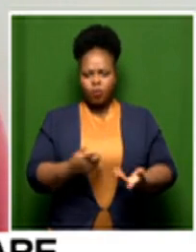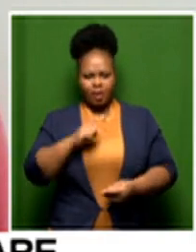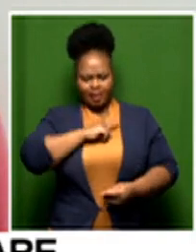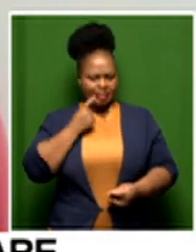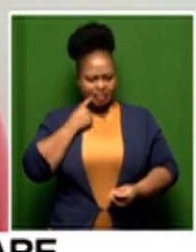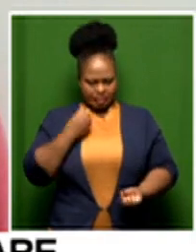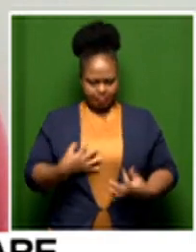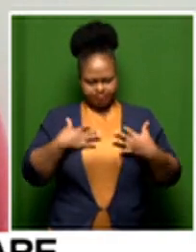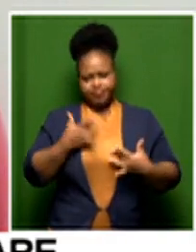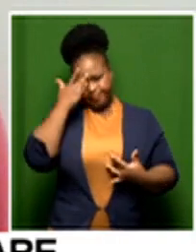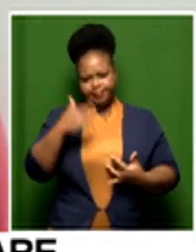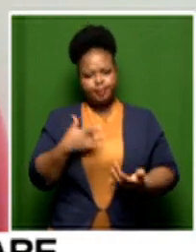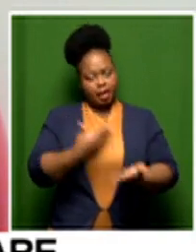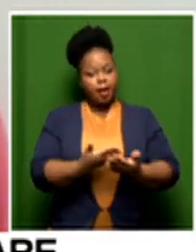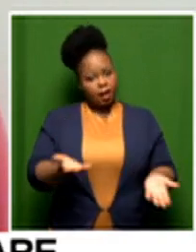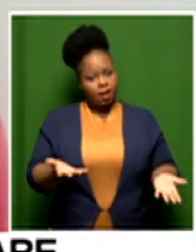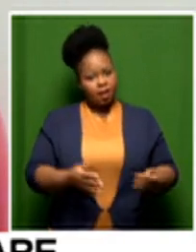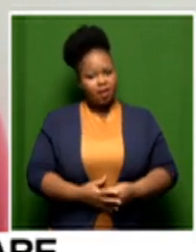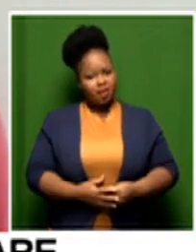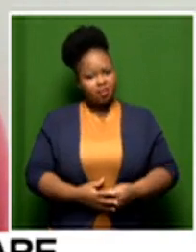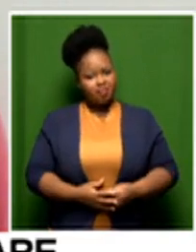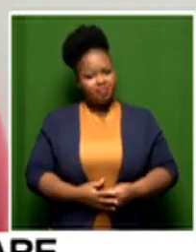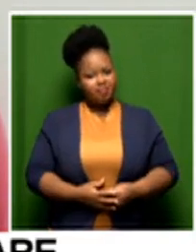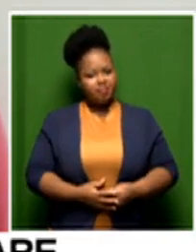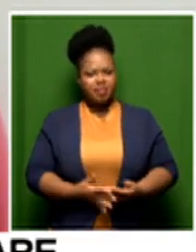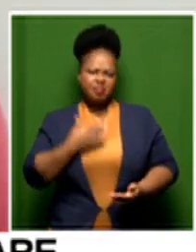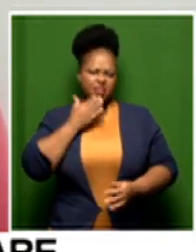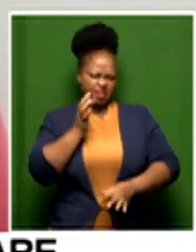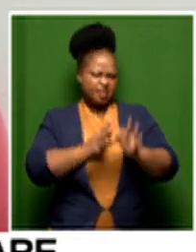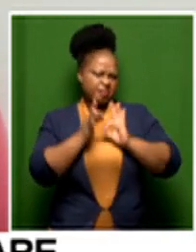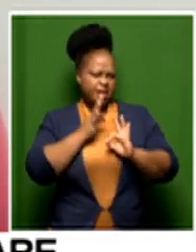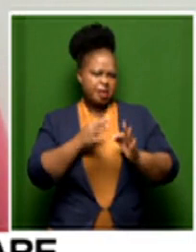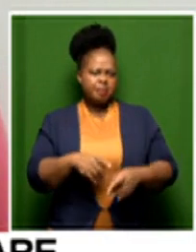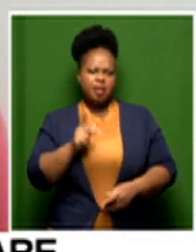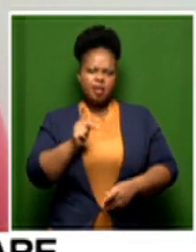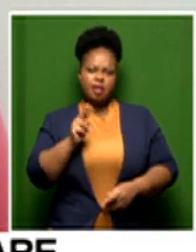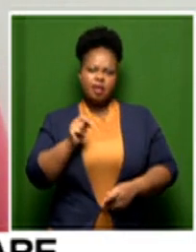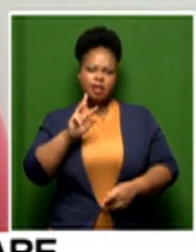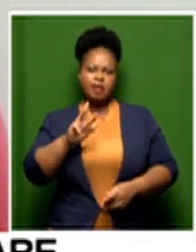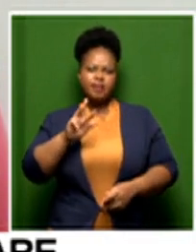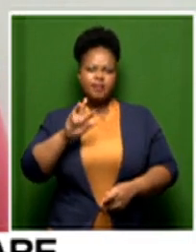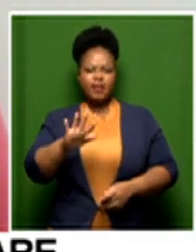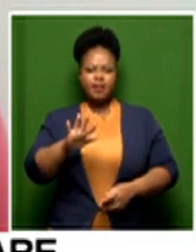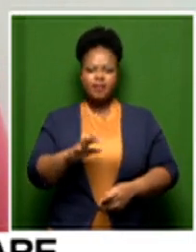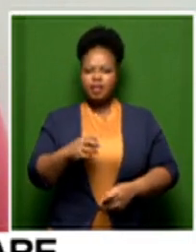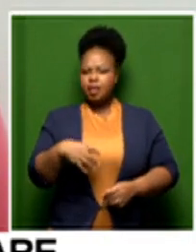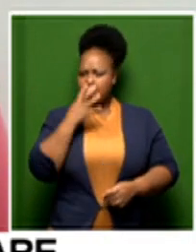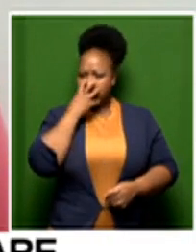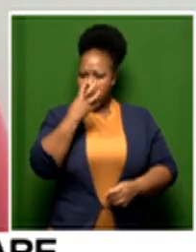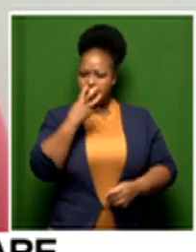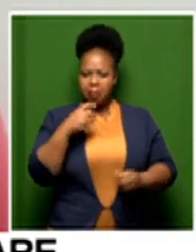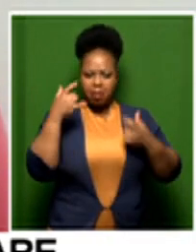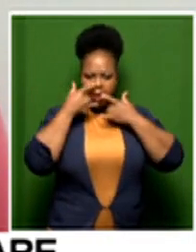anyway prone to getting infected with COVID-19? Please explain to us the KN95